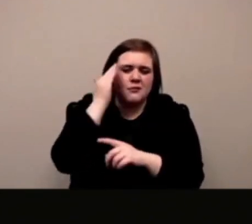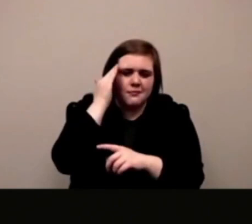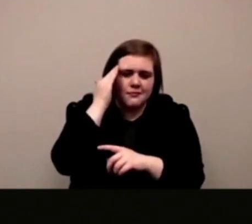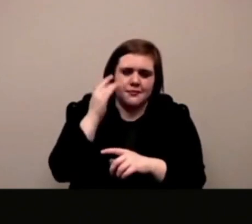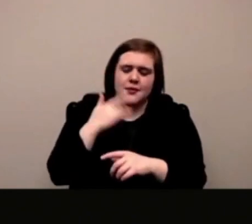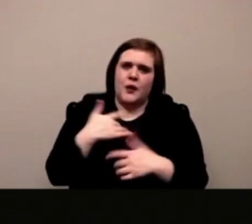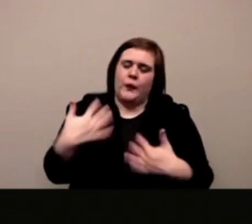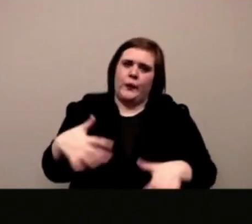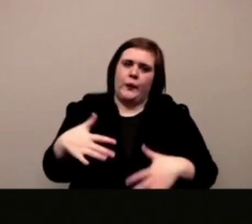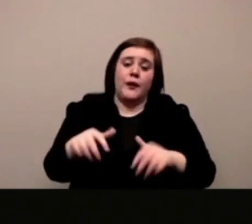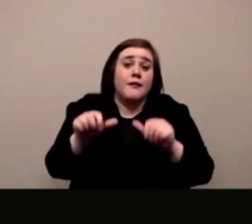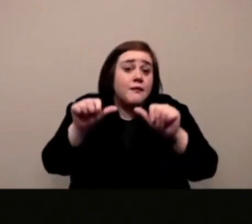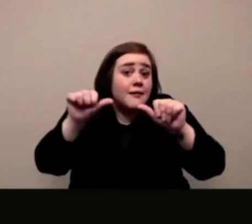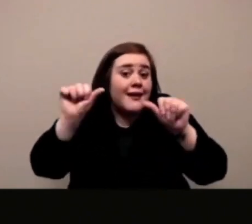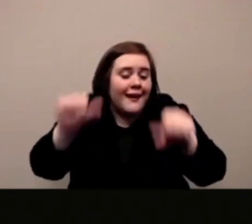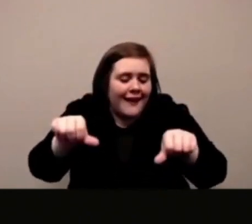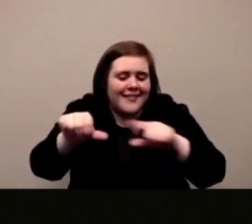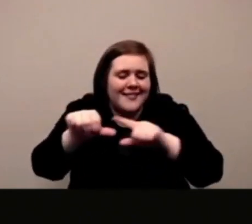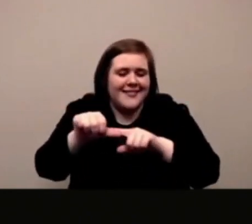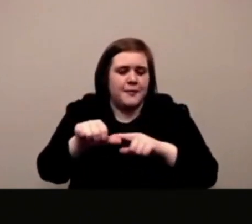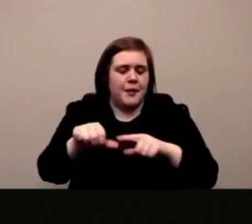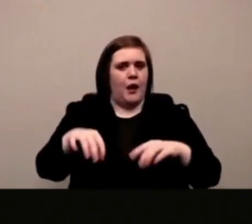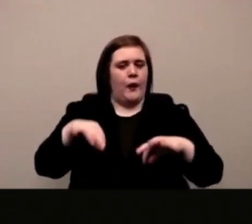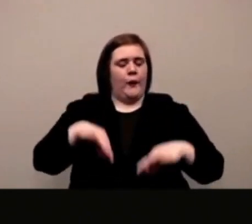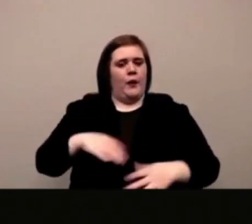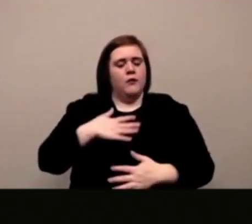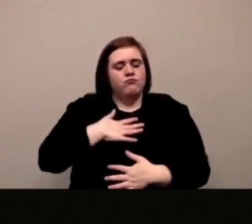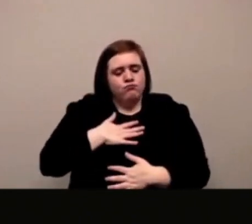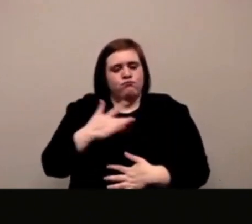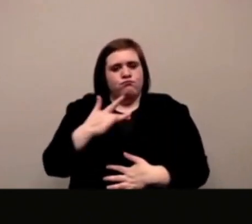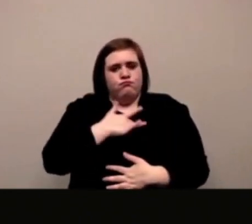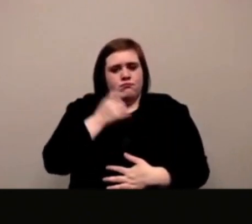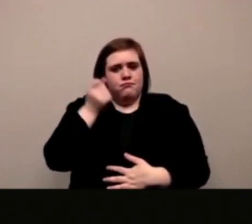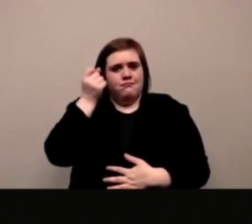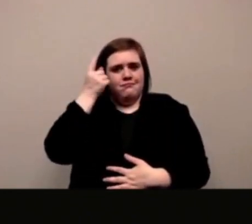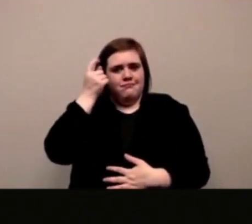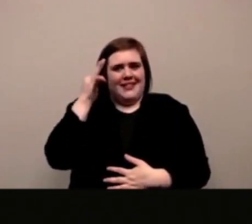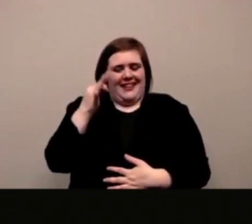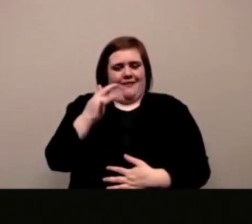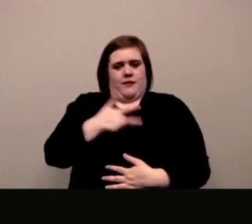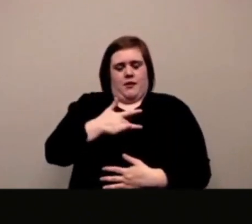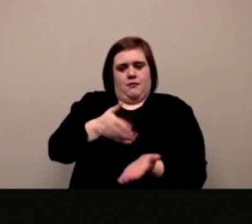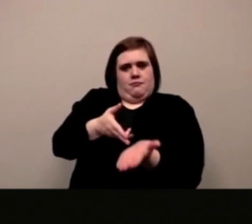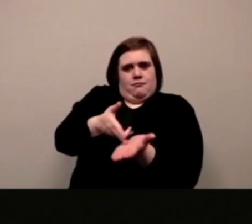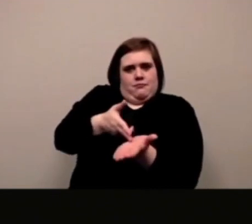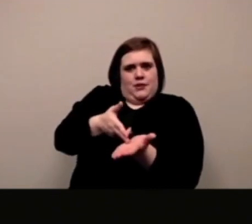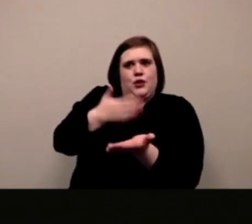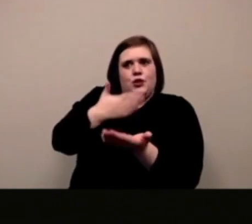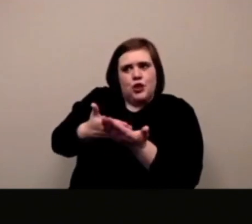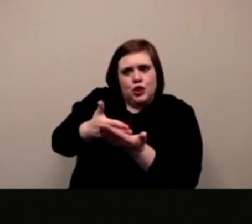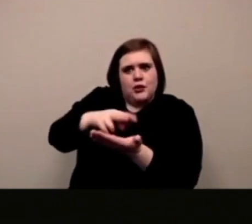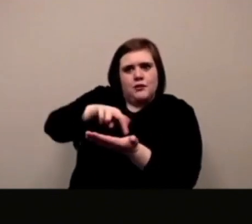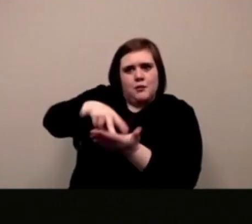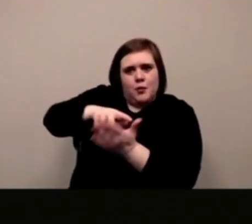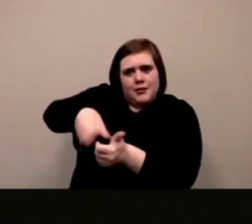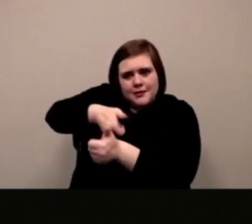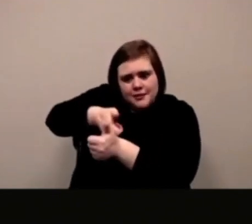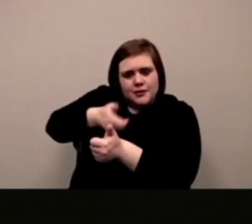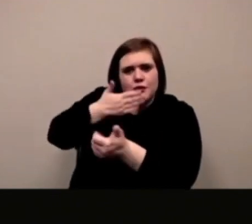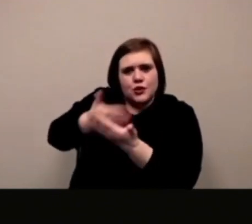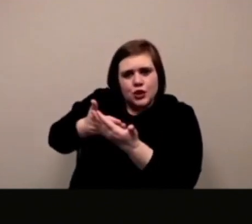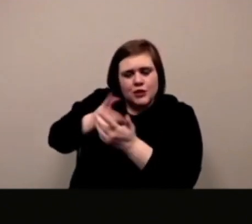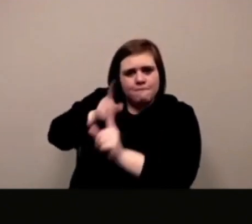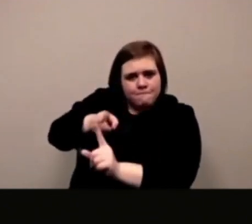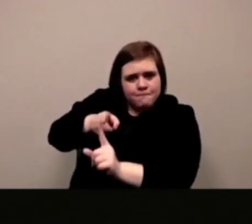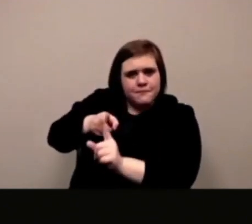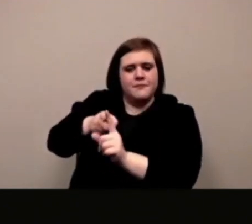meaningful if executed and really attended to, and with genuine and good purpose and good intent, are great, but they